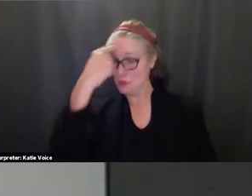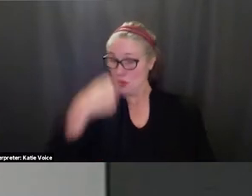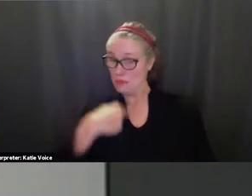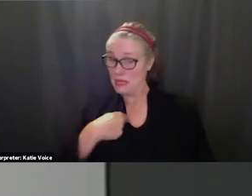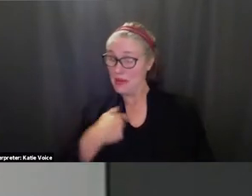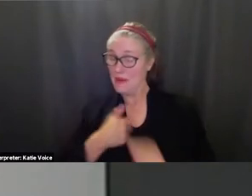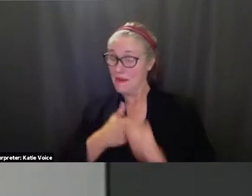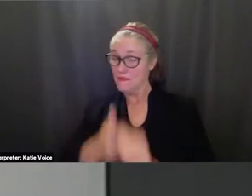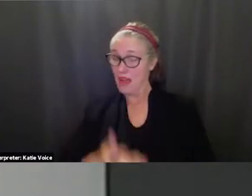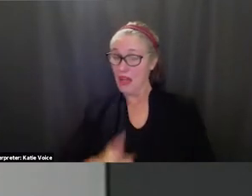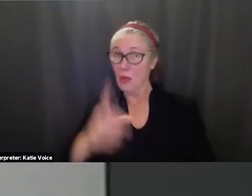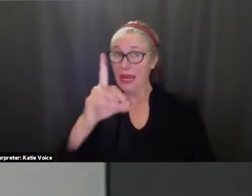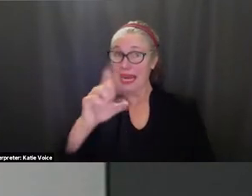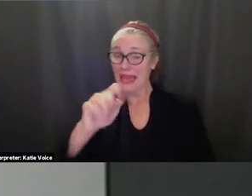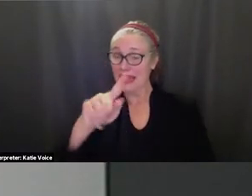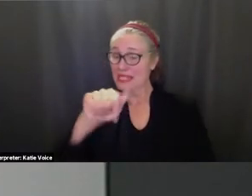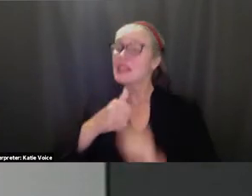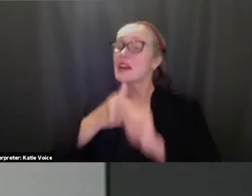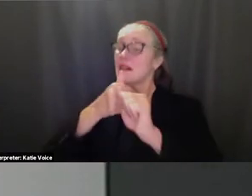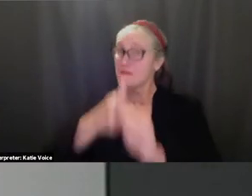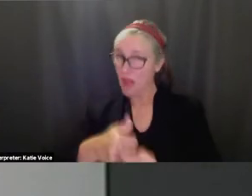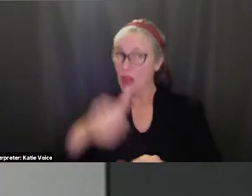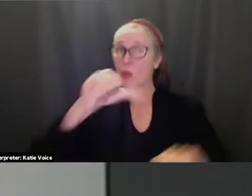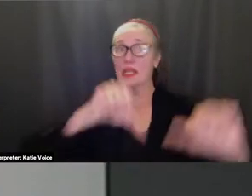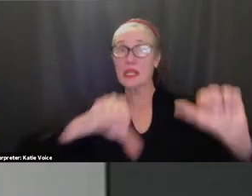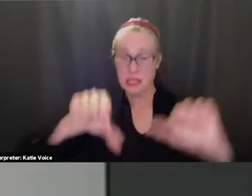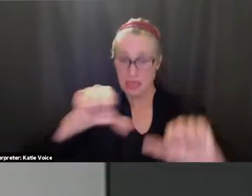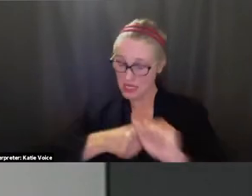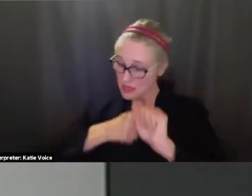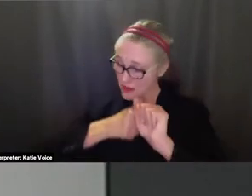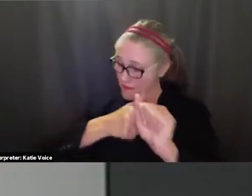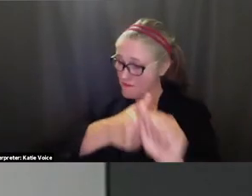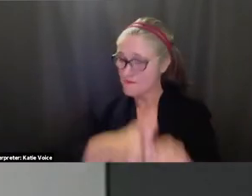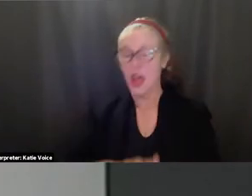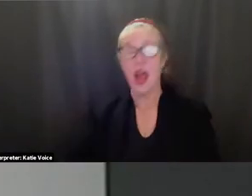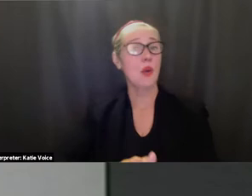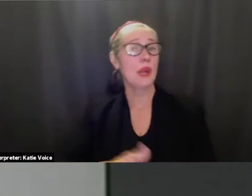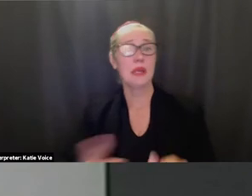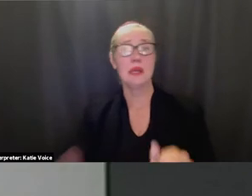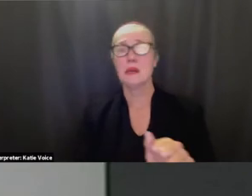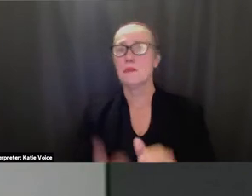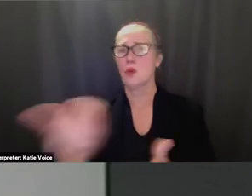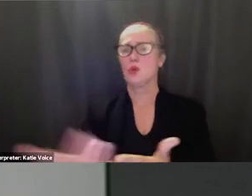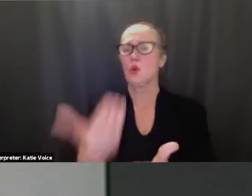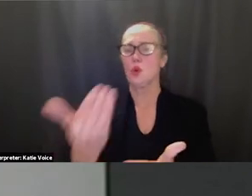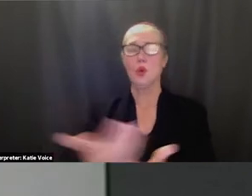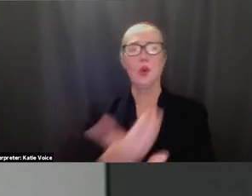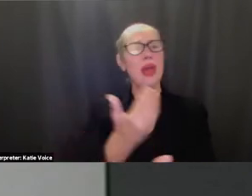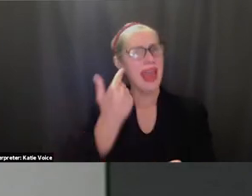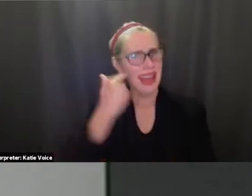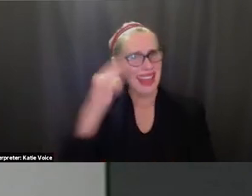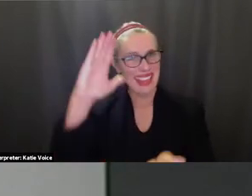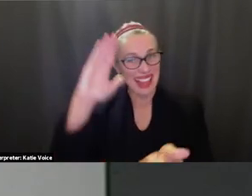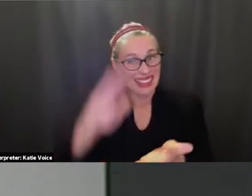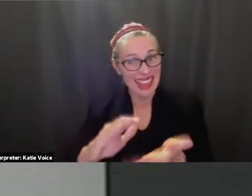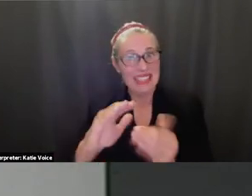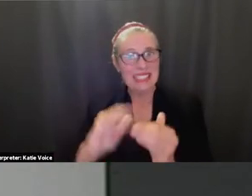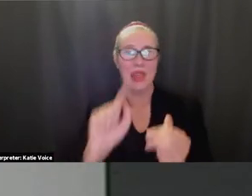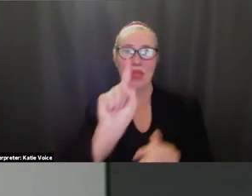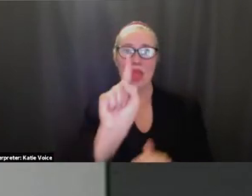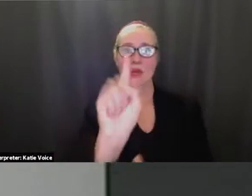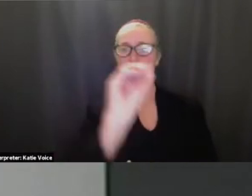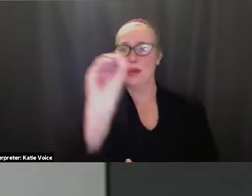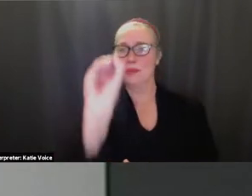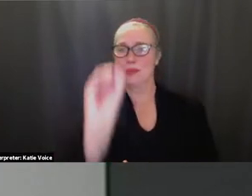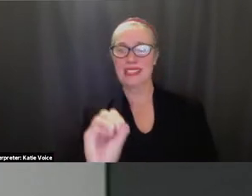doing is we're following the science we're following the most updates and as a result less than one percent of our students